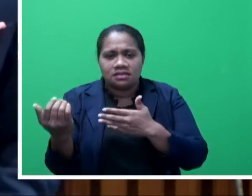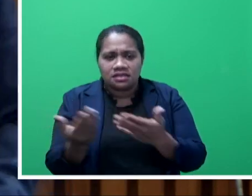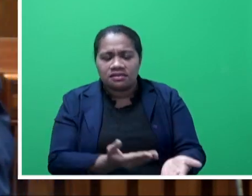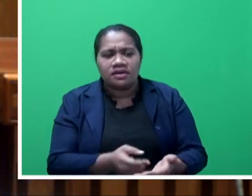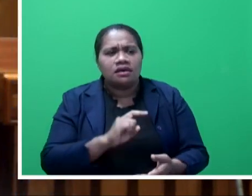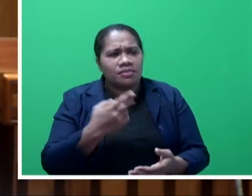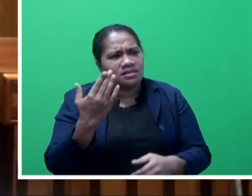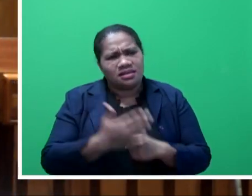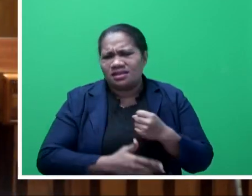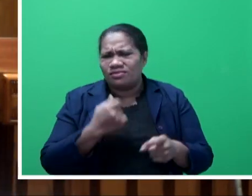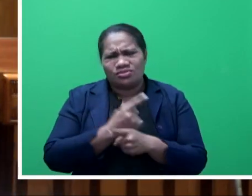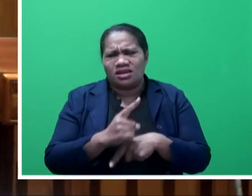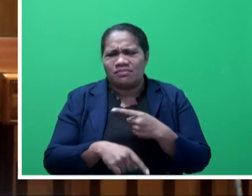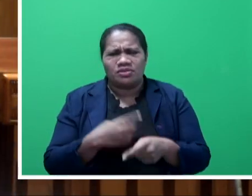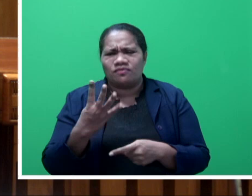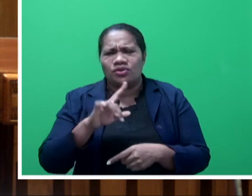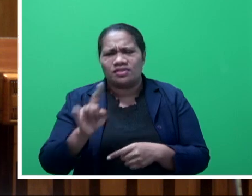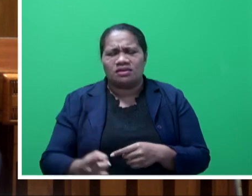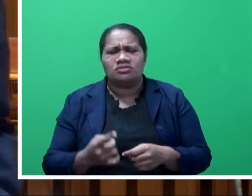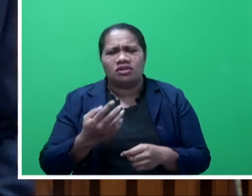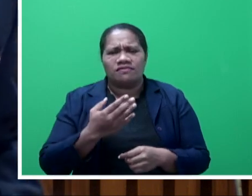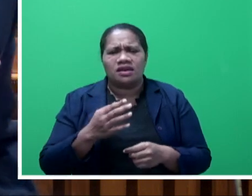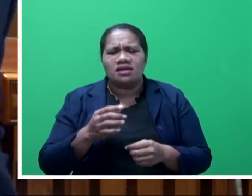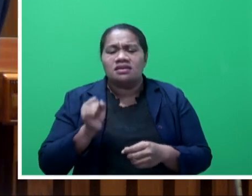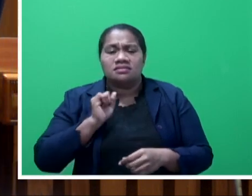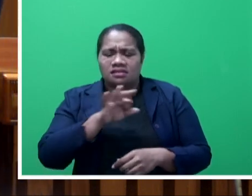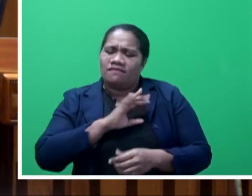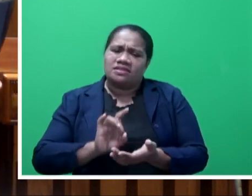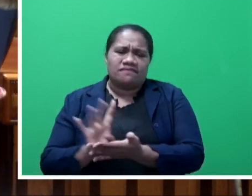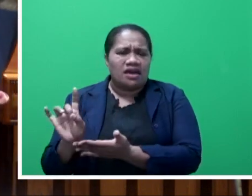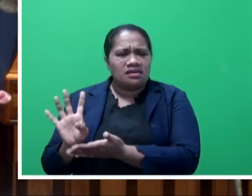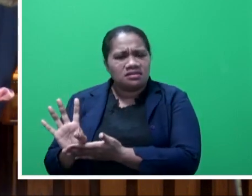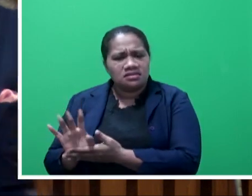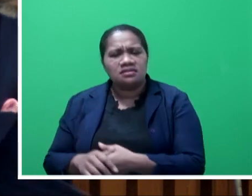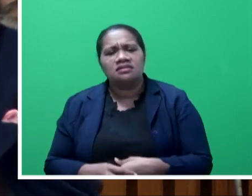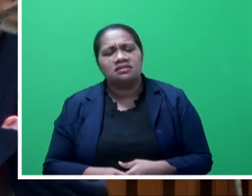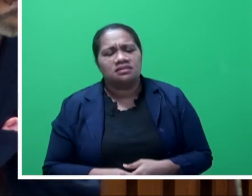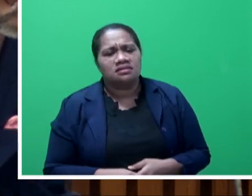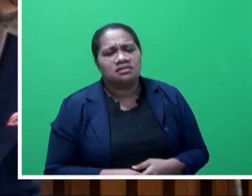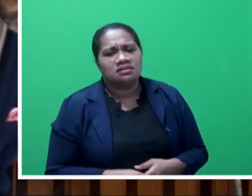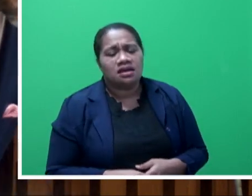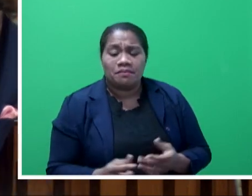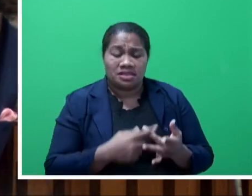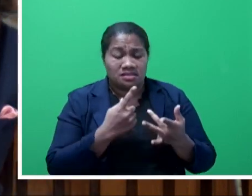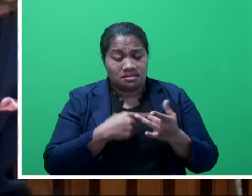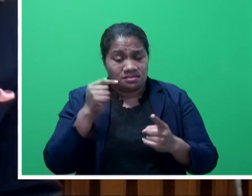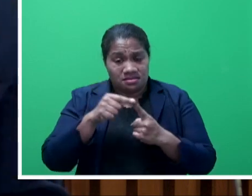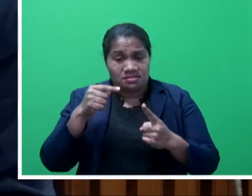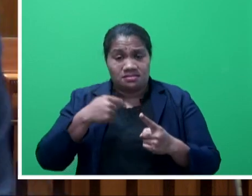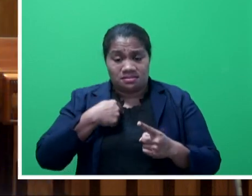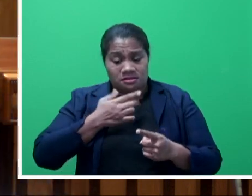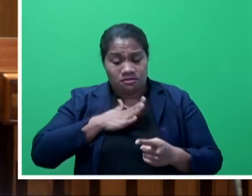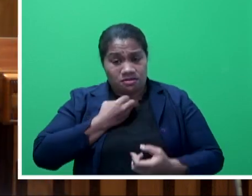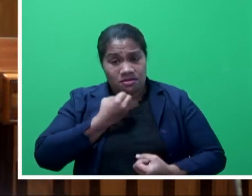about the fact that 4,000 of the Air New Zealand staff have been fired, Mr. Speaker, sir. Mr. Speaker, sir, the other point that I also wanted to make